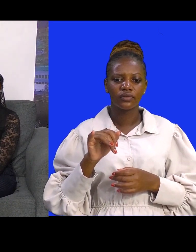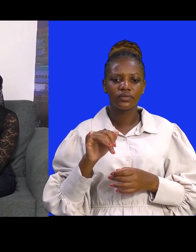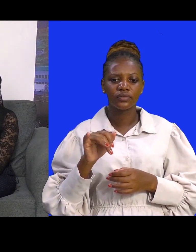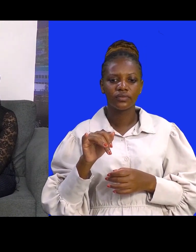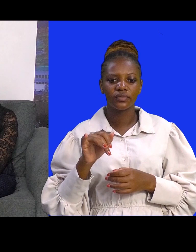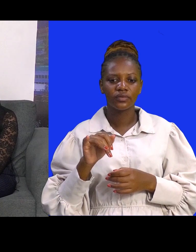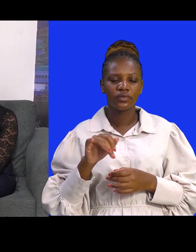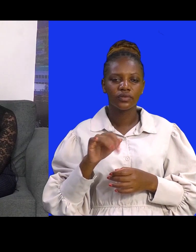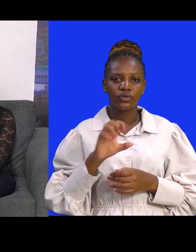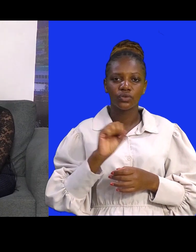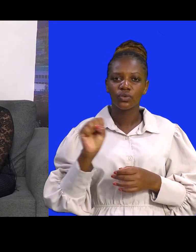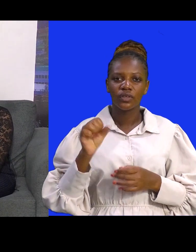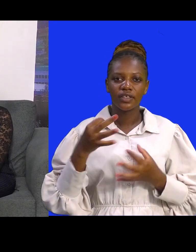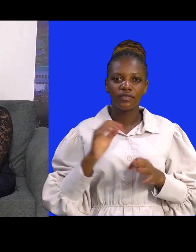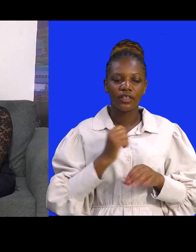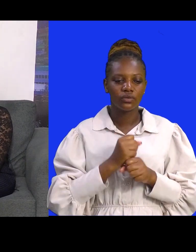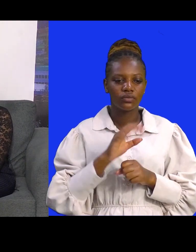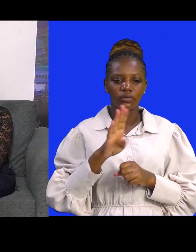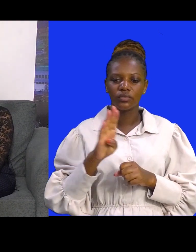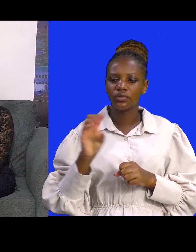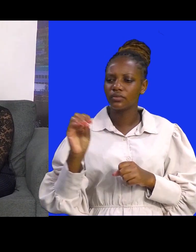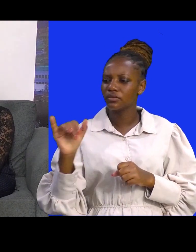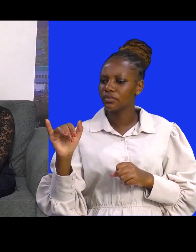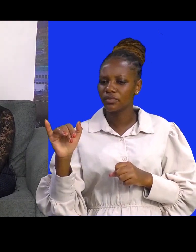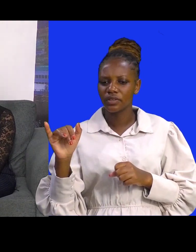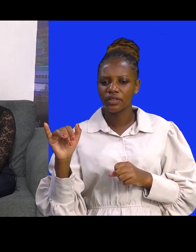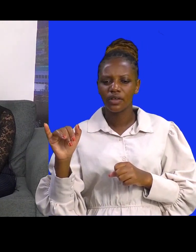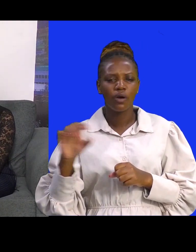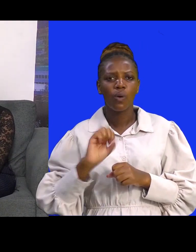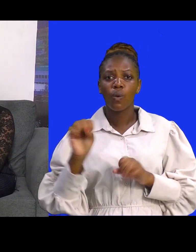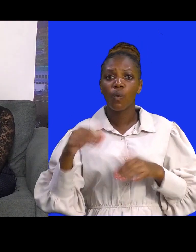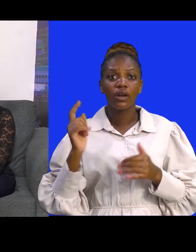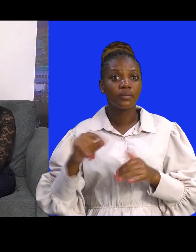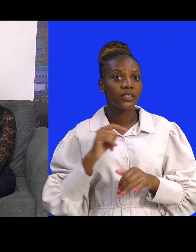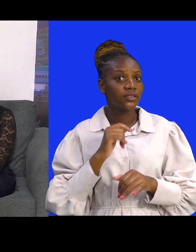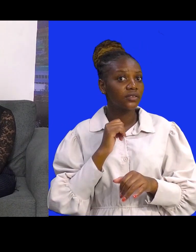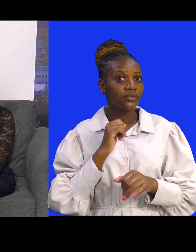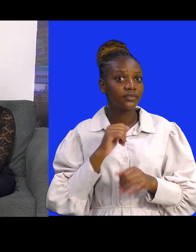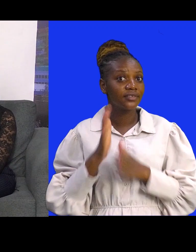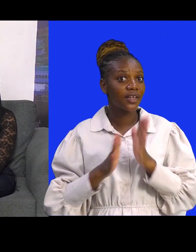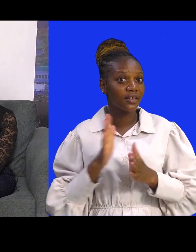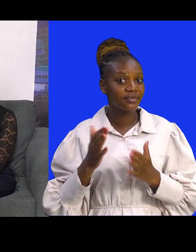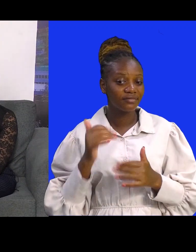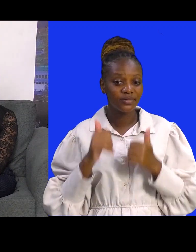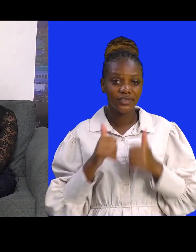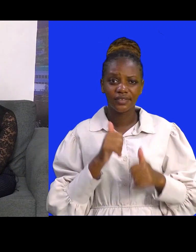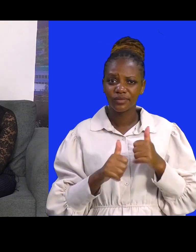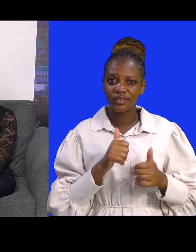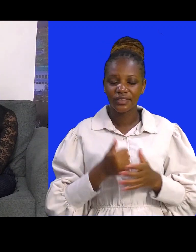doing both also gives me boy. Or I have to do. Yes, you can do